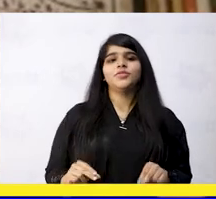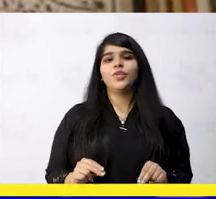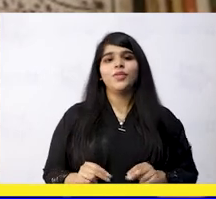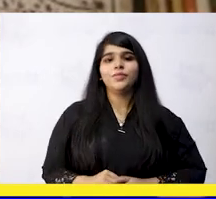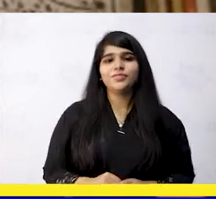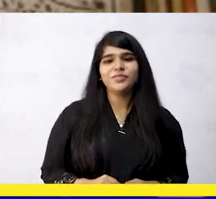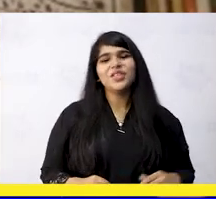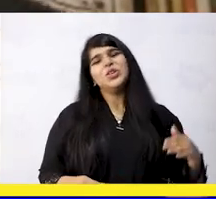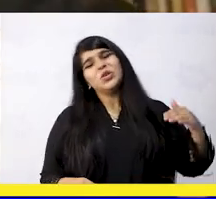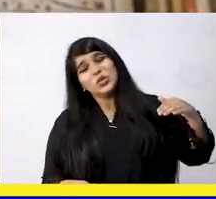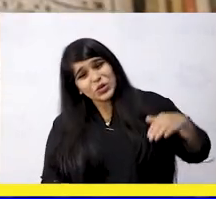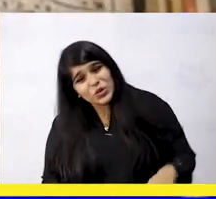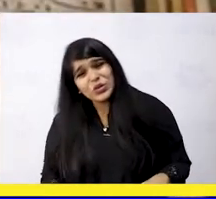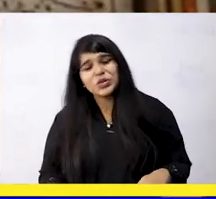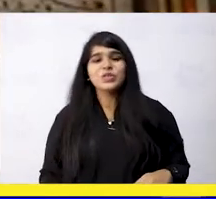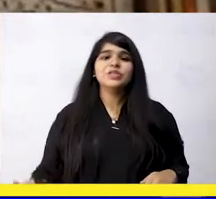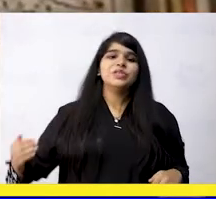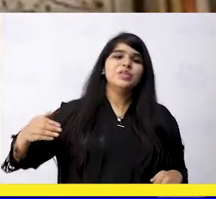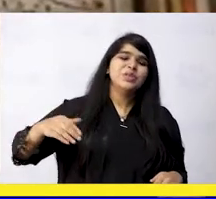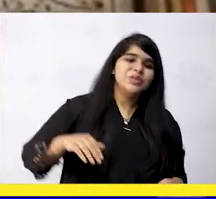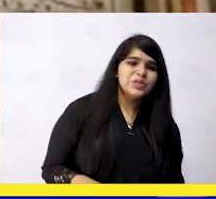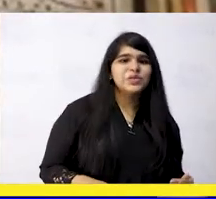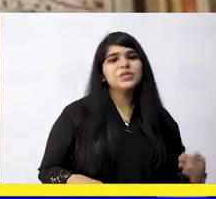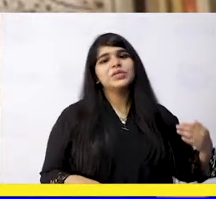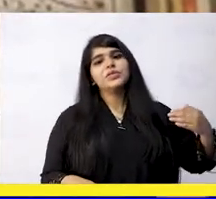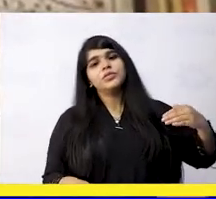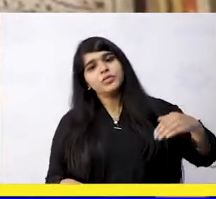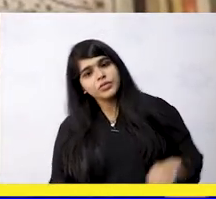give up. Ooh.